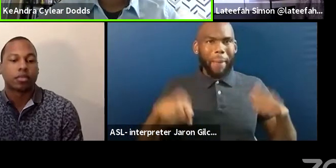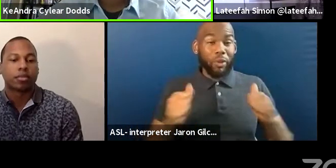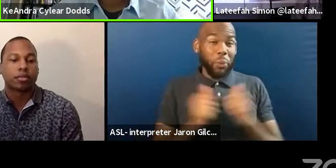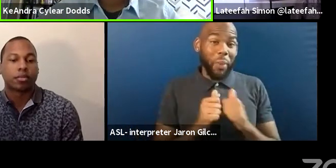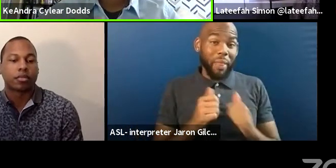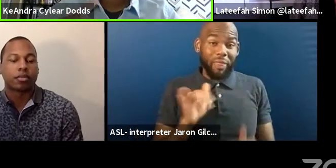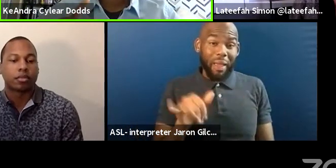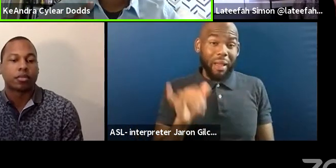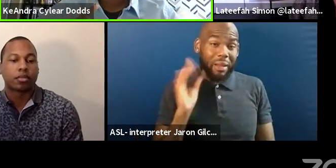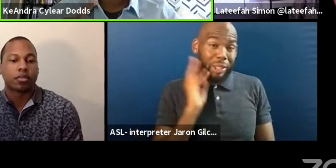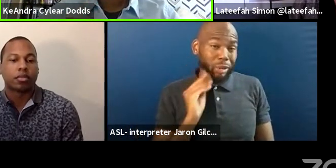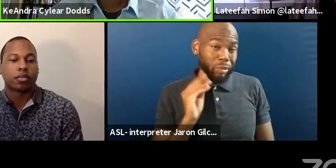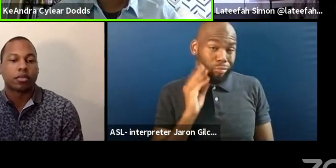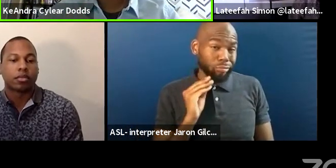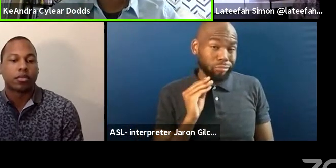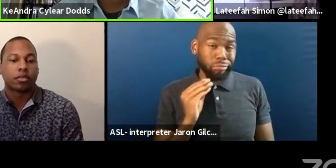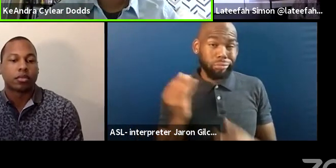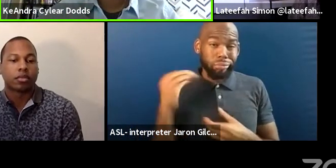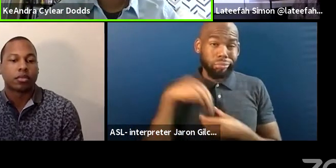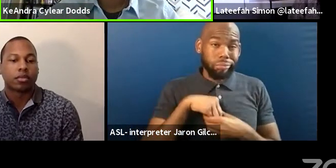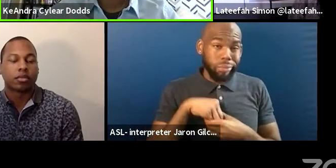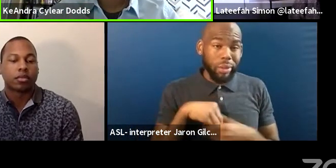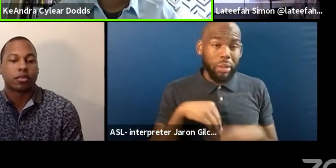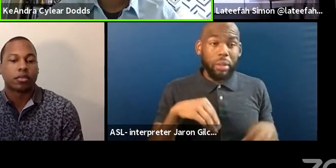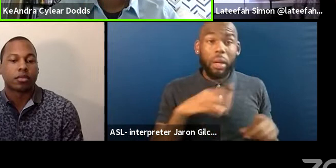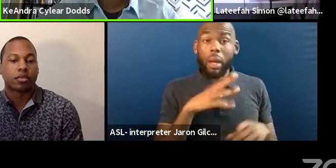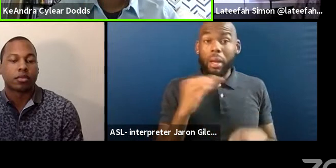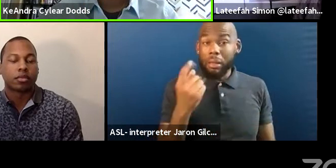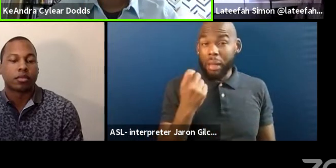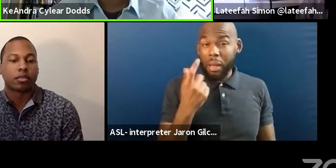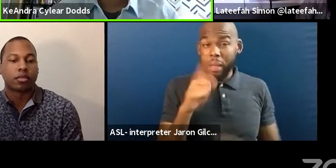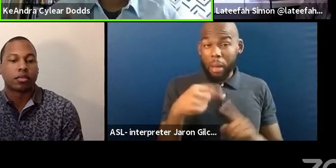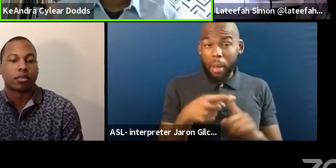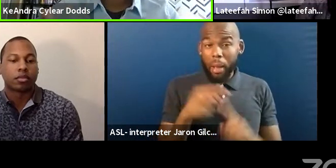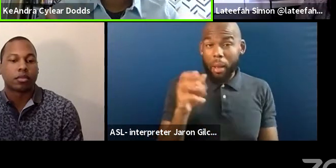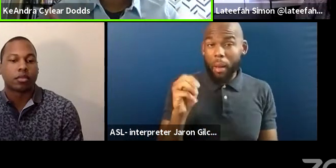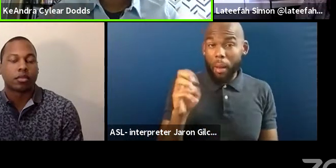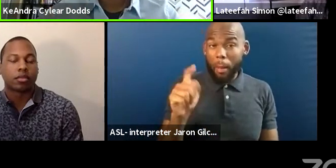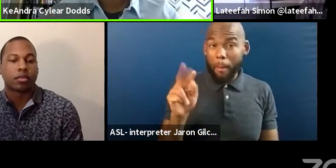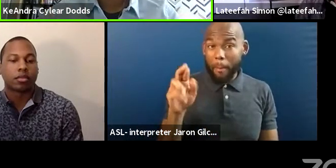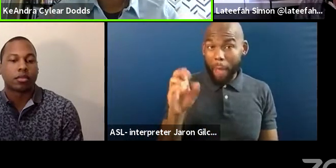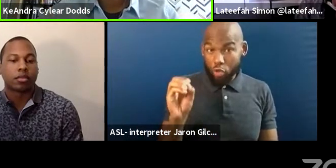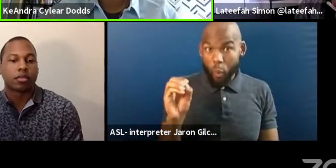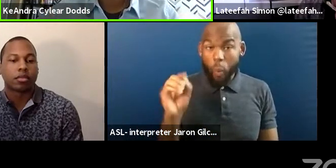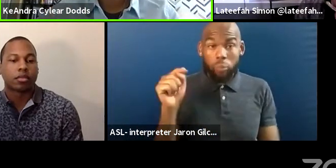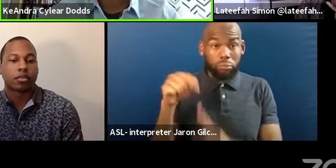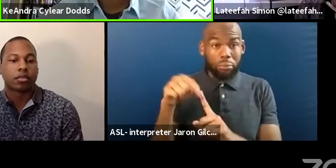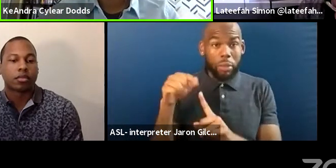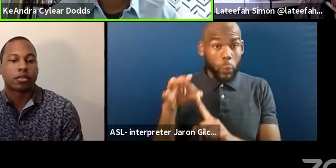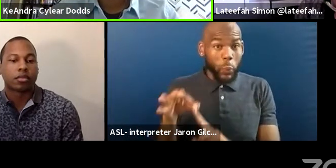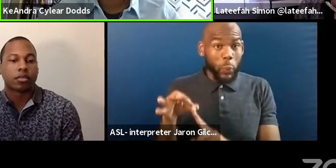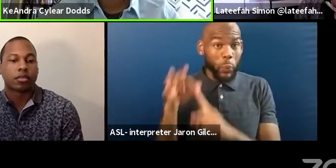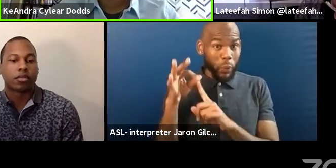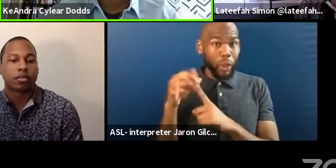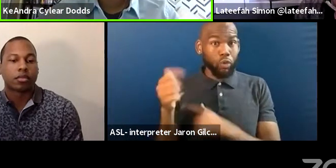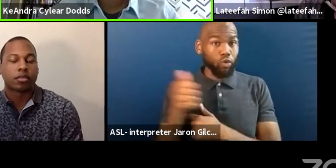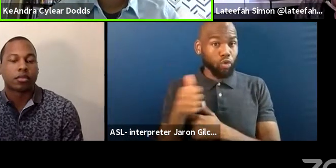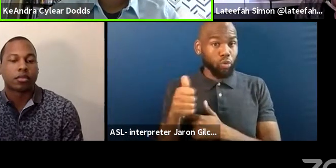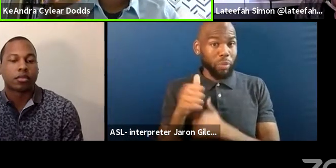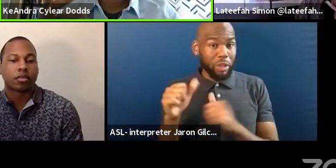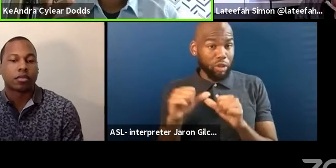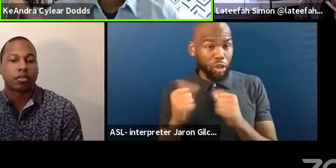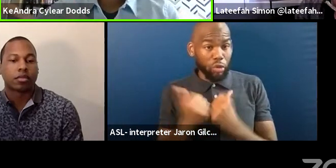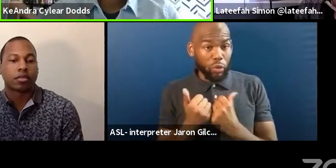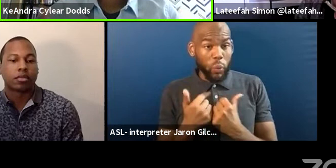And then just a little bit about Metro. So Metro's unique as a transportation agency.